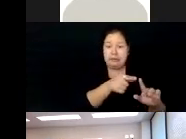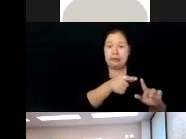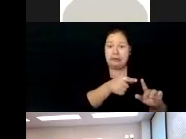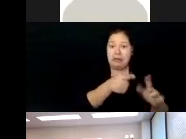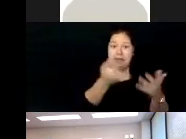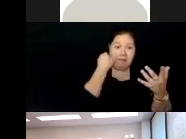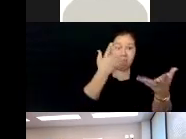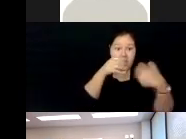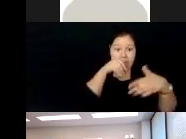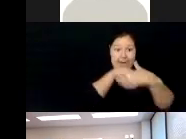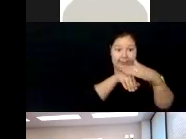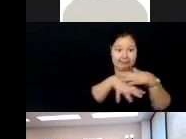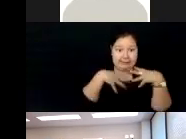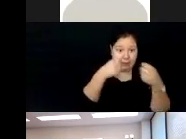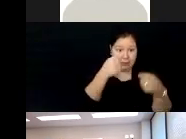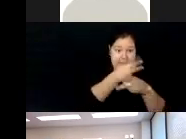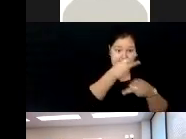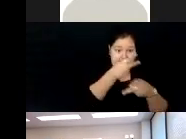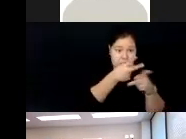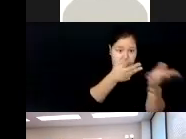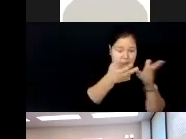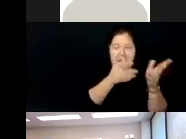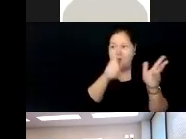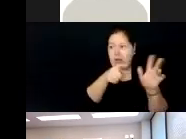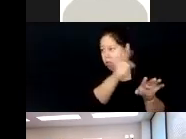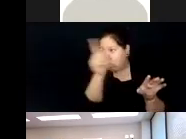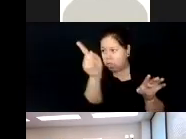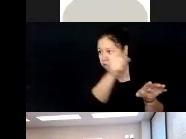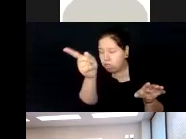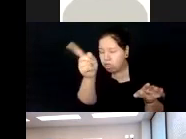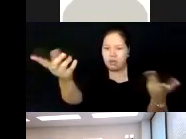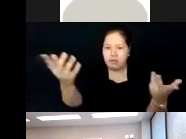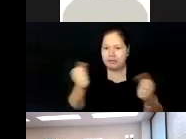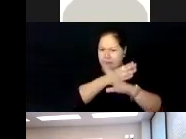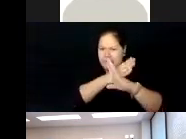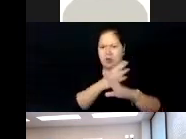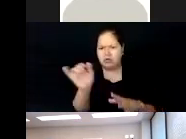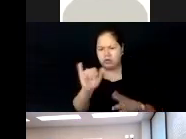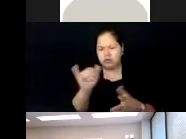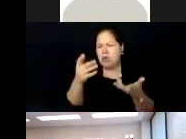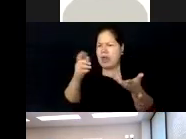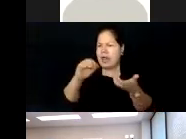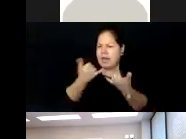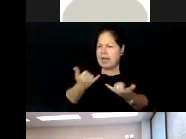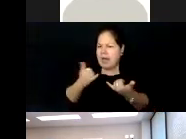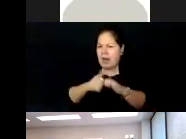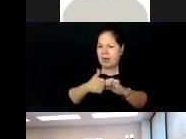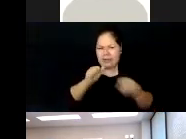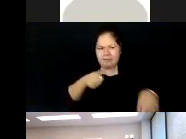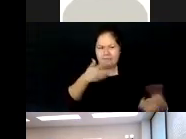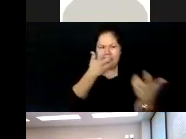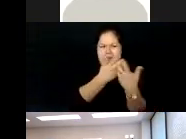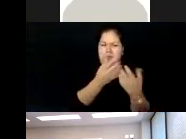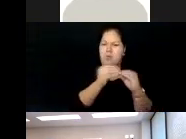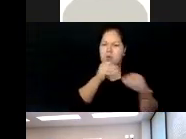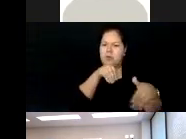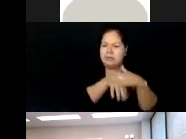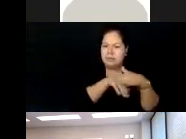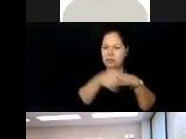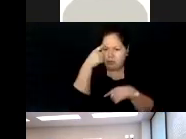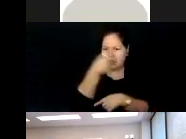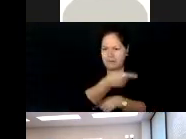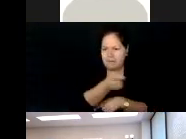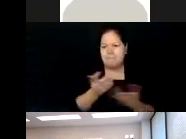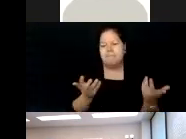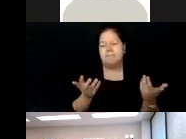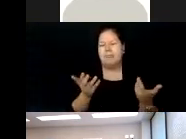is often a huge barrier. And so how do we make the services more accessible is something